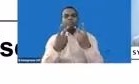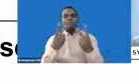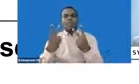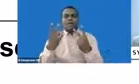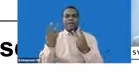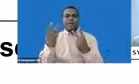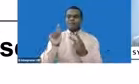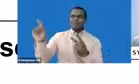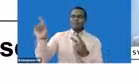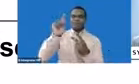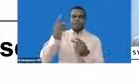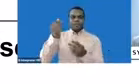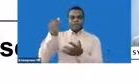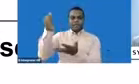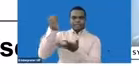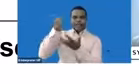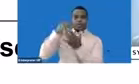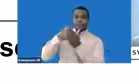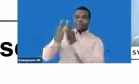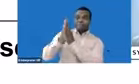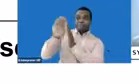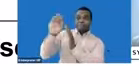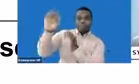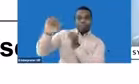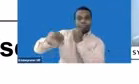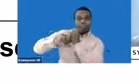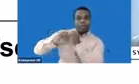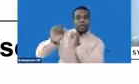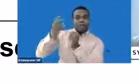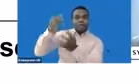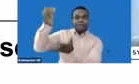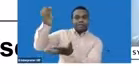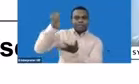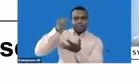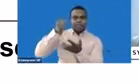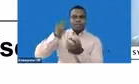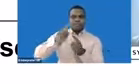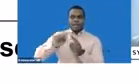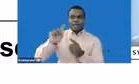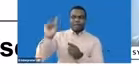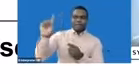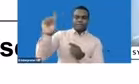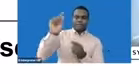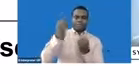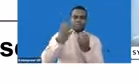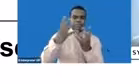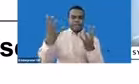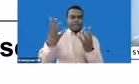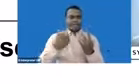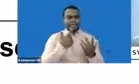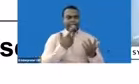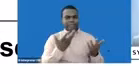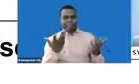interview partners that they somehow feel responsible for not being able to